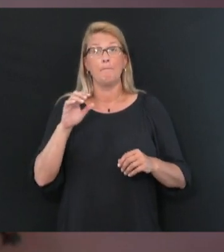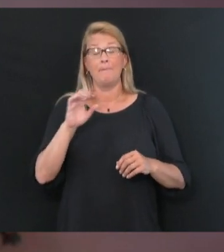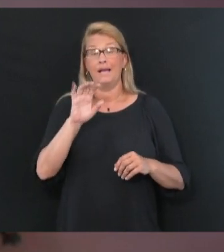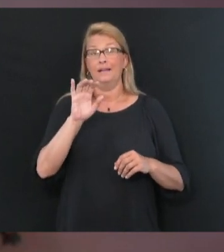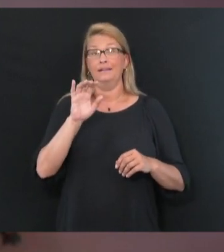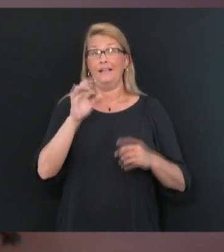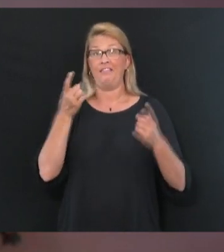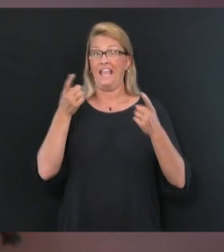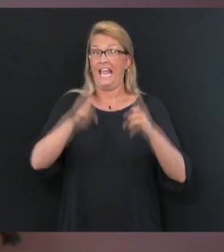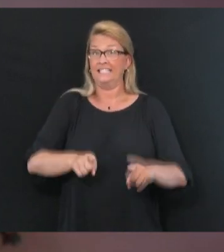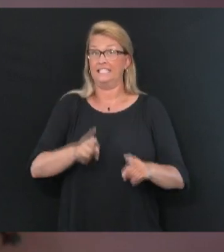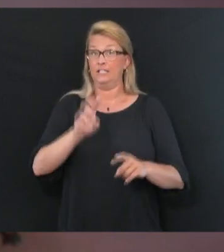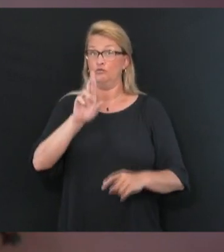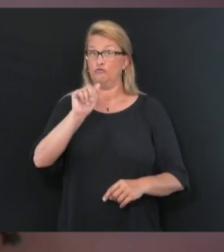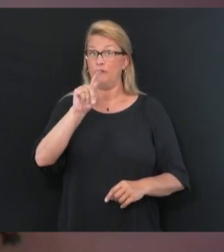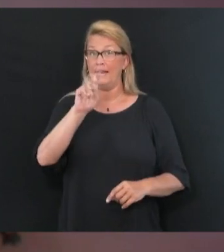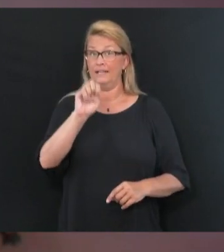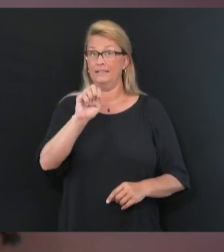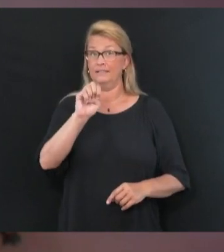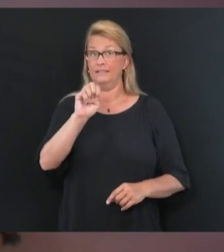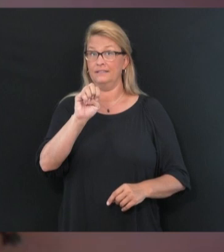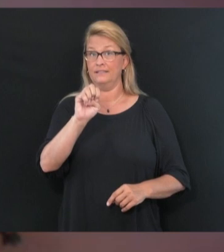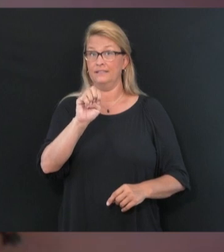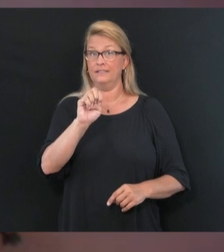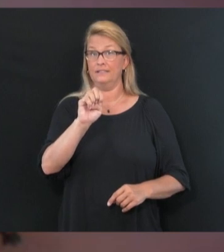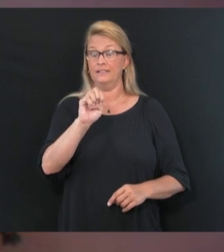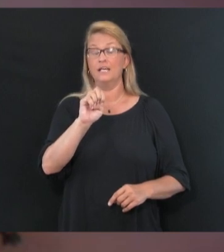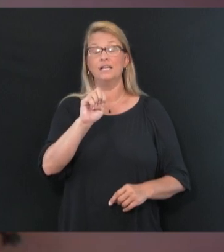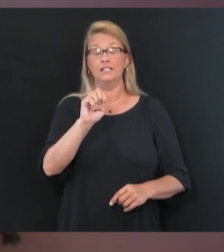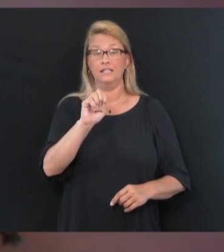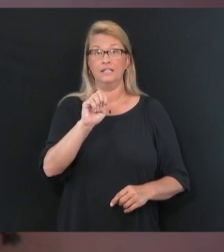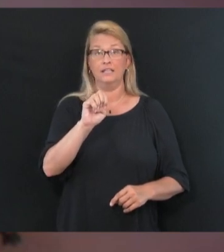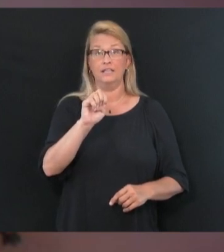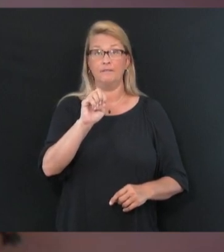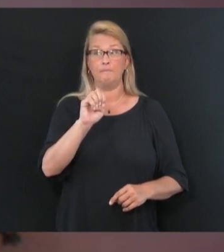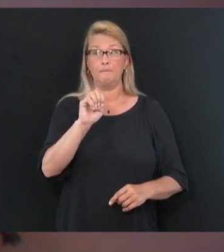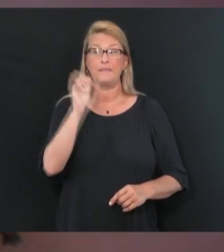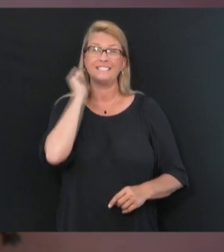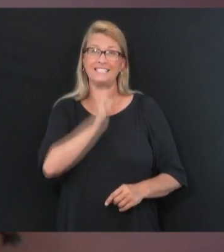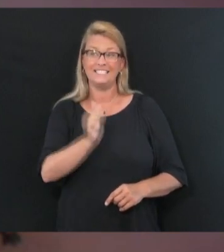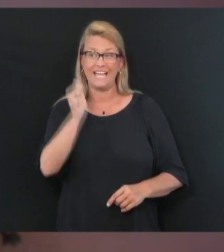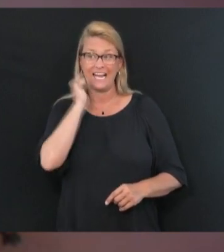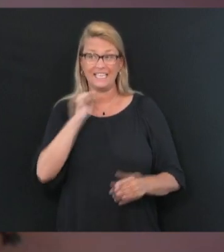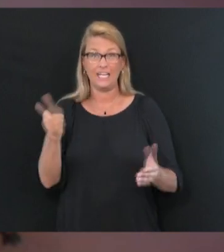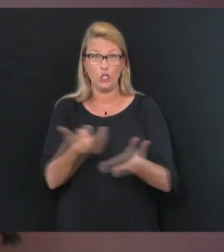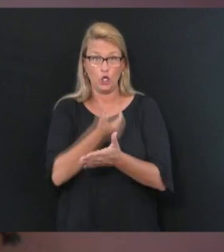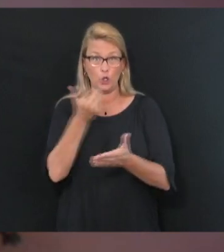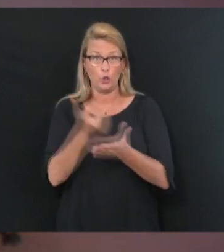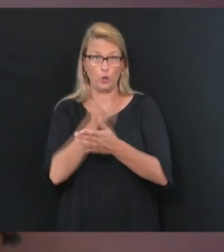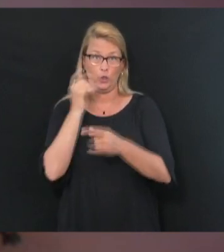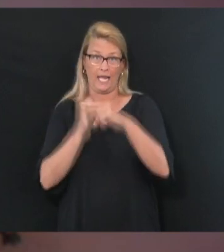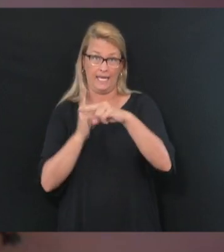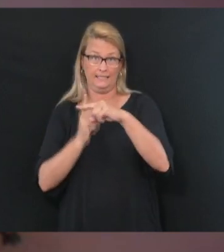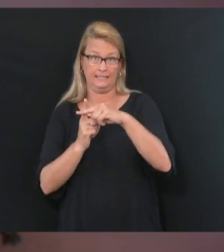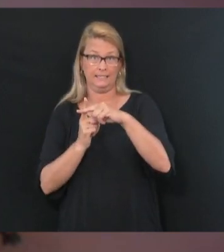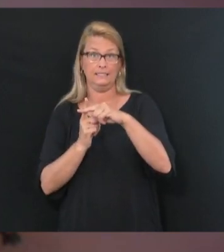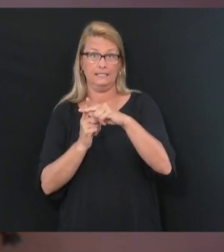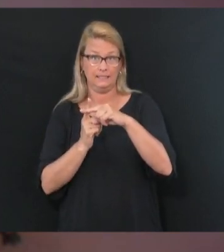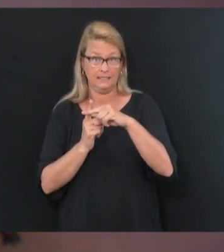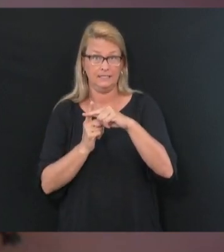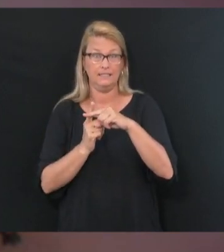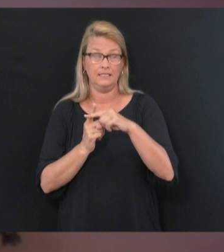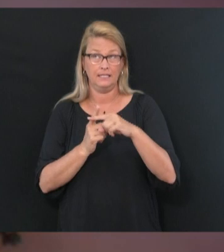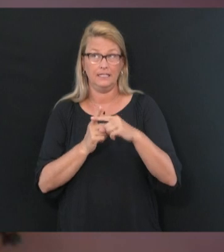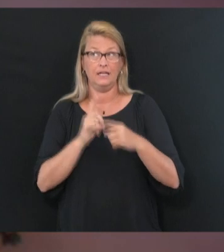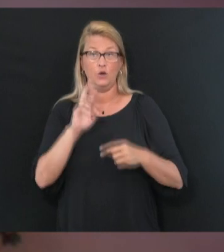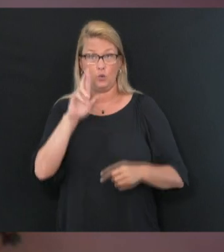is the daily new case rate, the daily new cases, that is